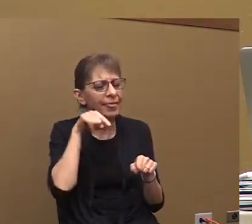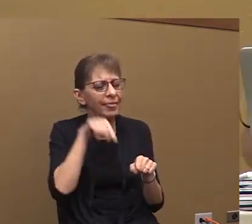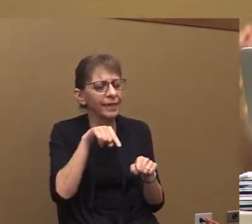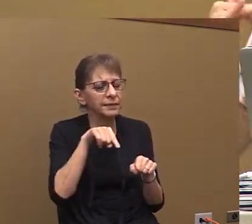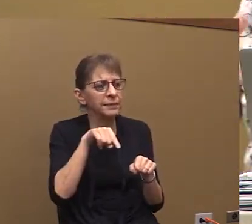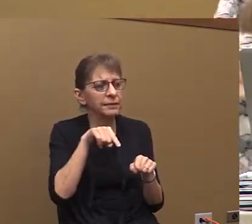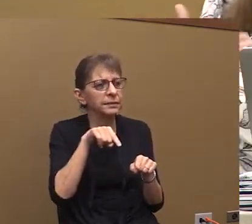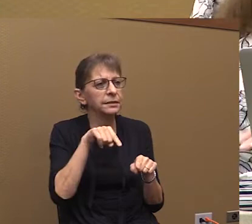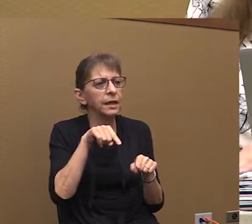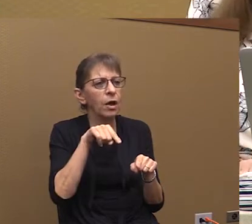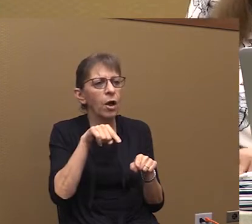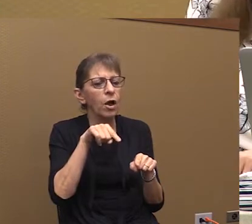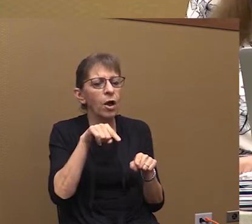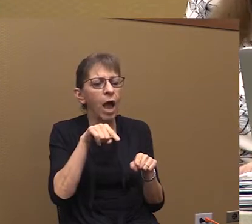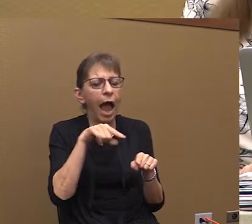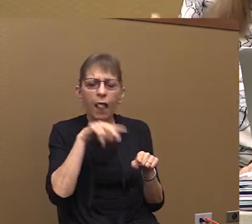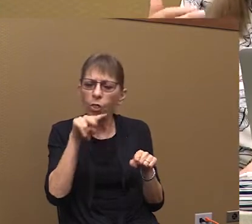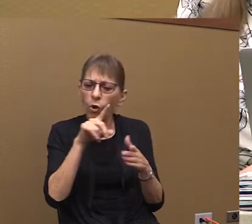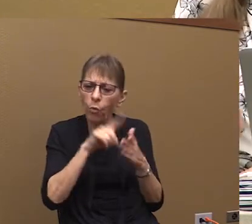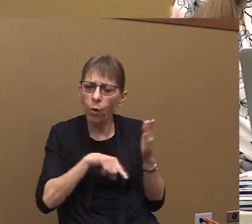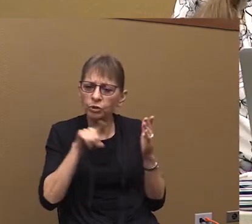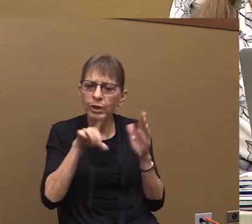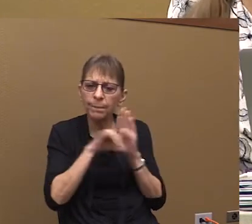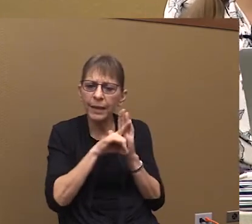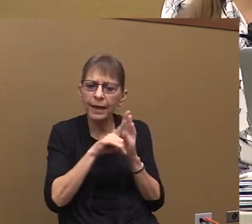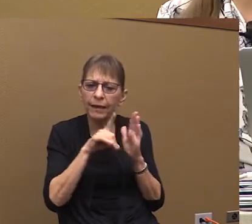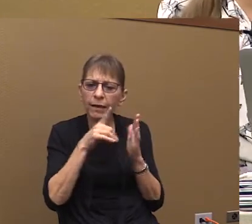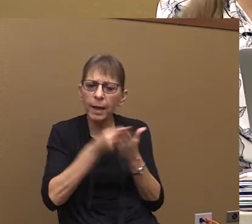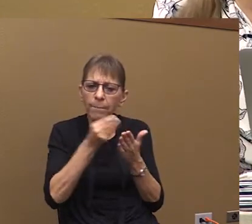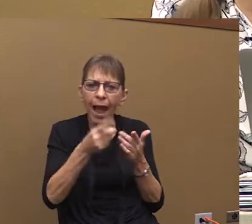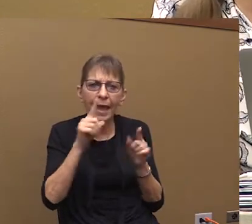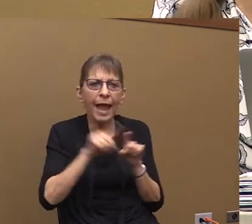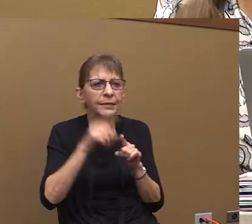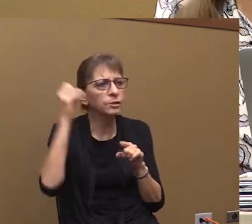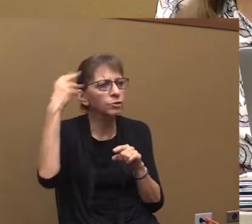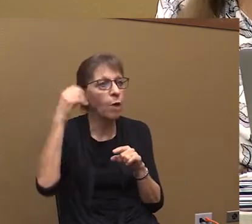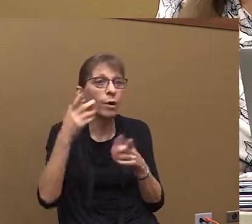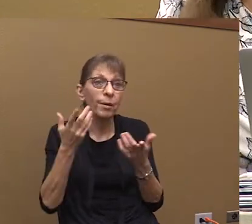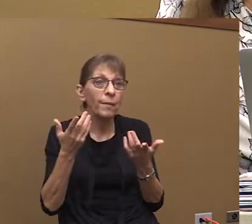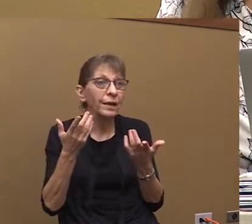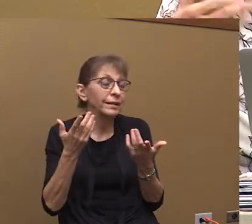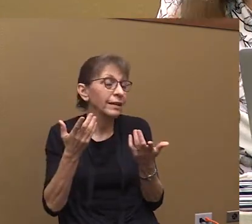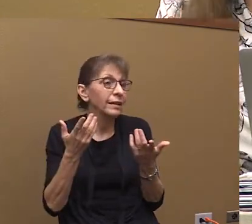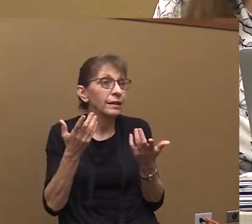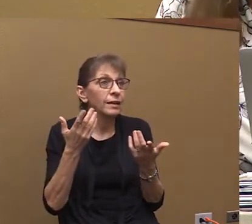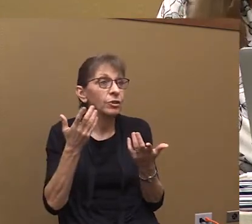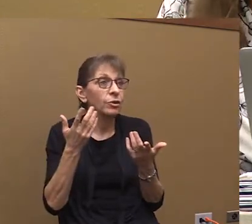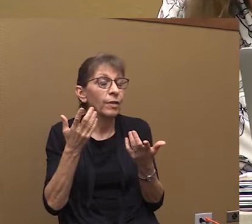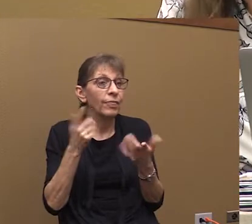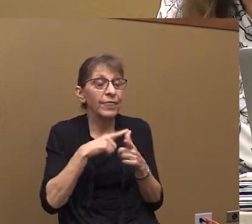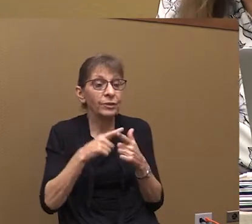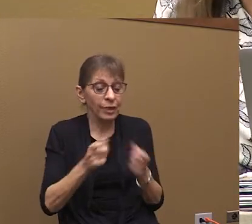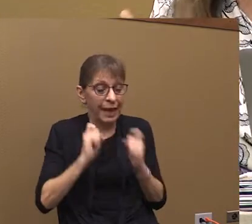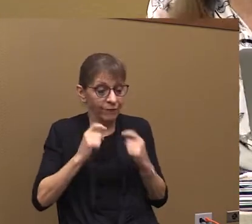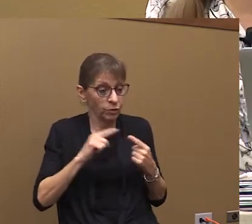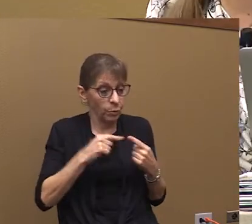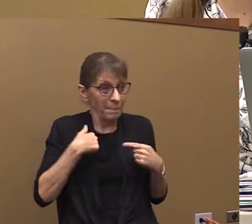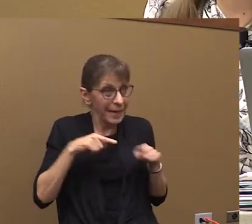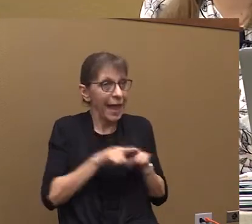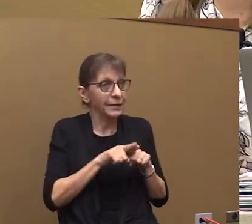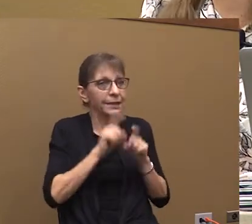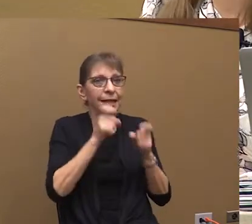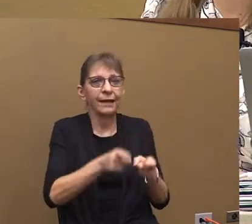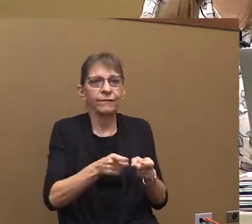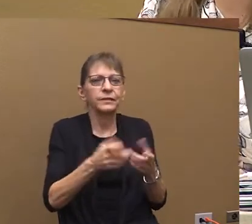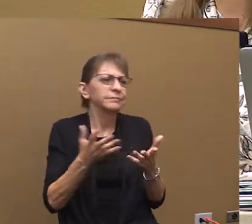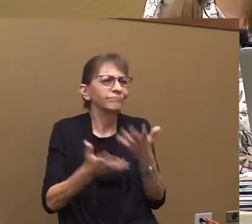my style. But I had to think, she must really like this style. So this was important for her, because she